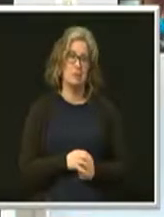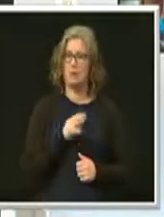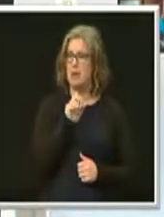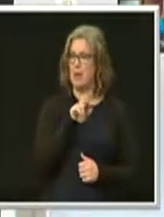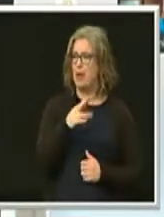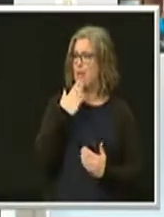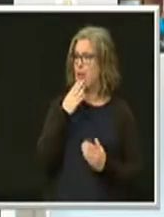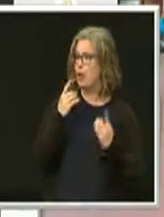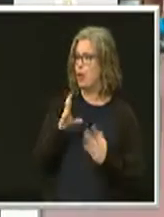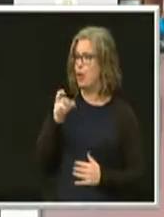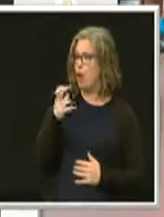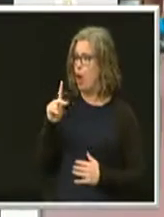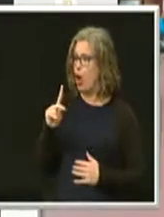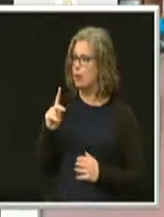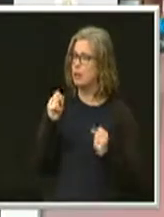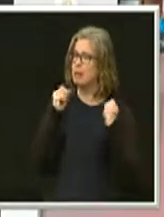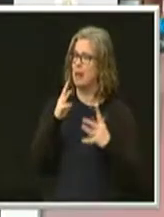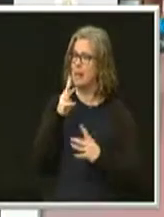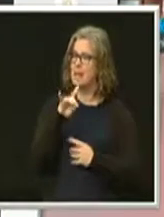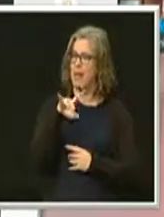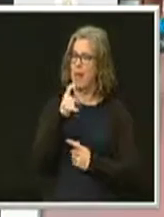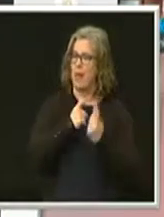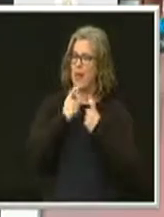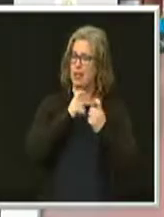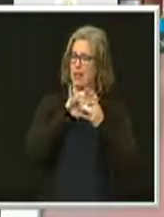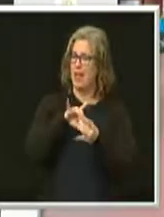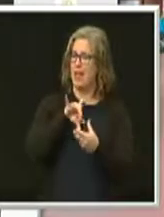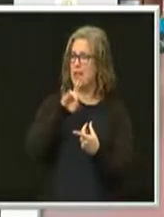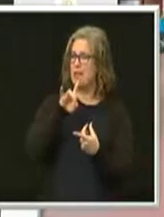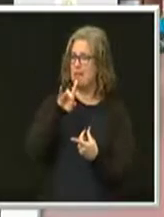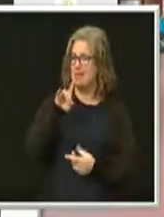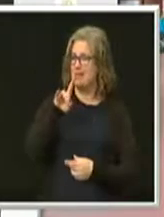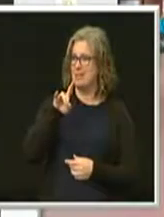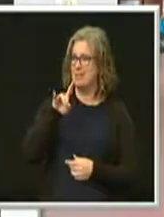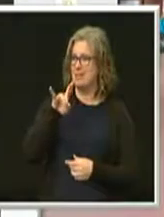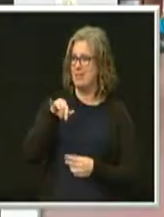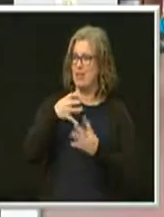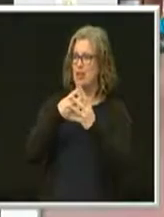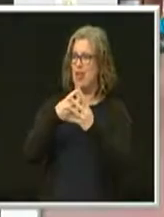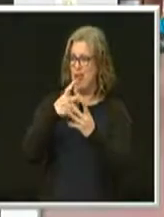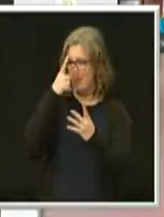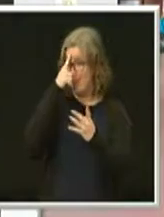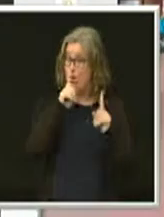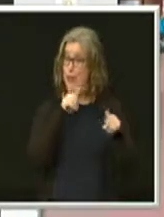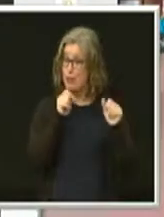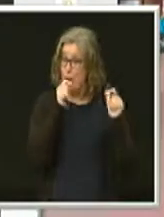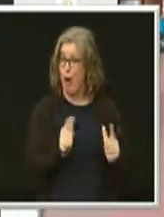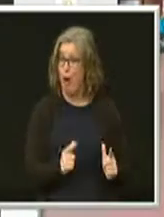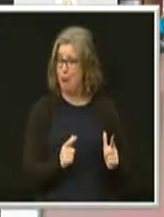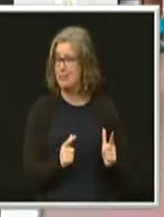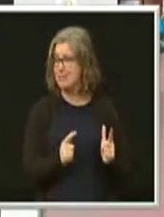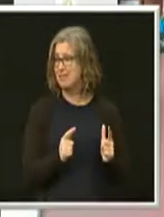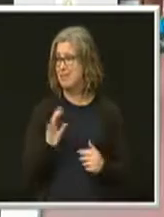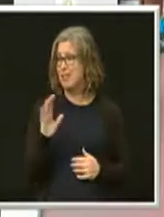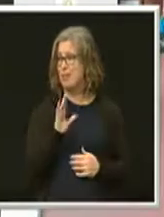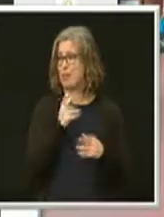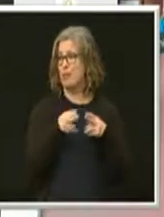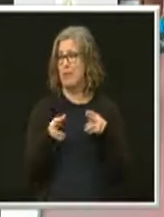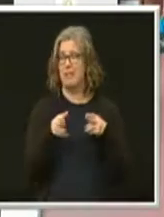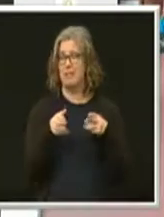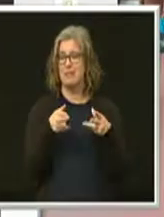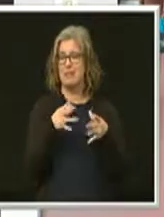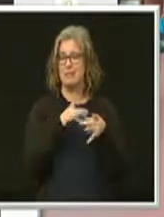you, Director Clark. There were a bunch of media questions related to the jail. I think you answered them all in your brief there.